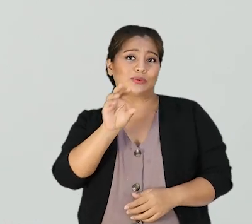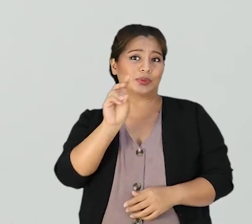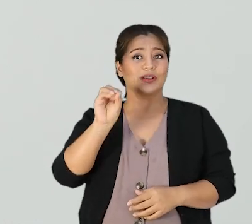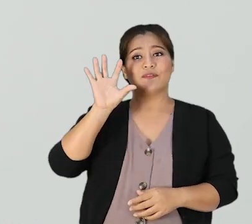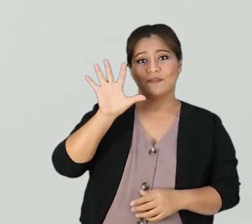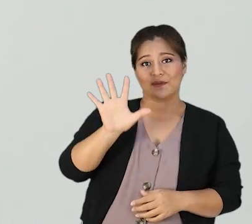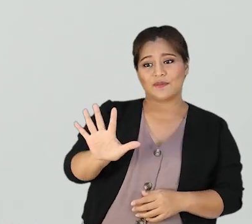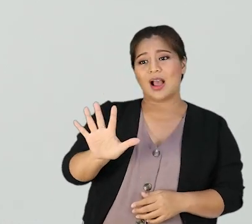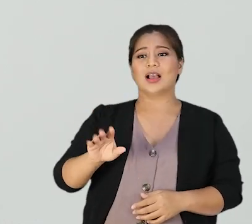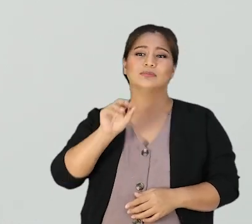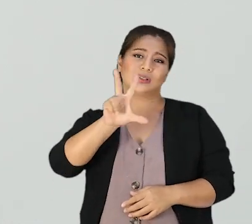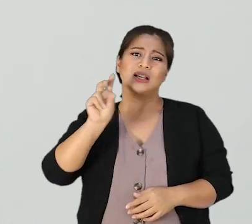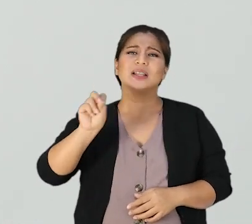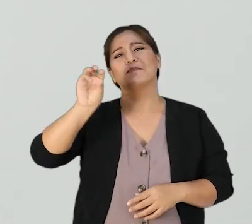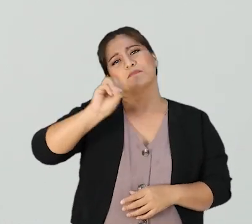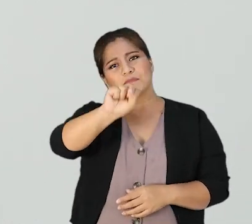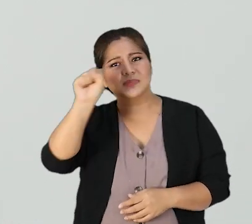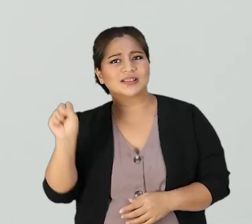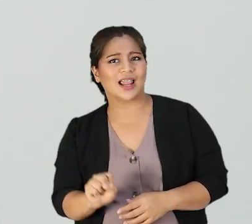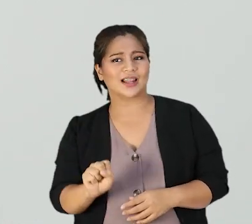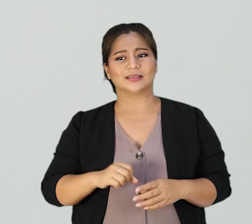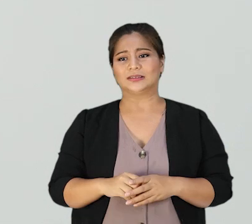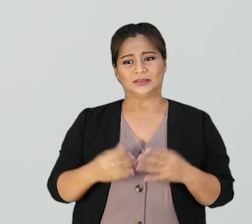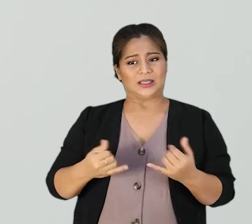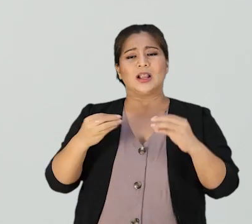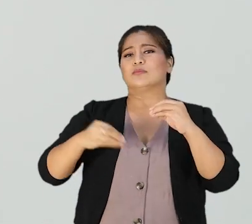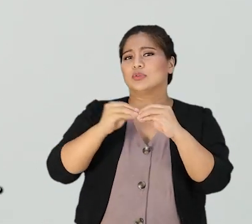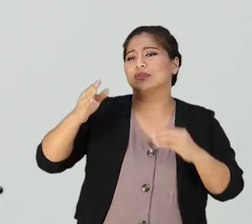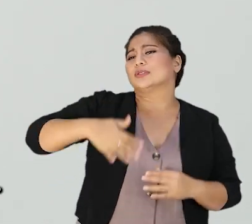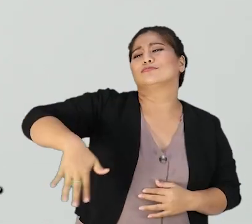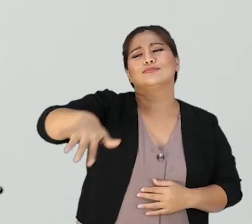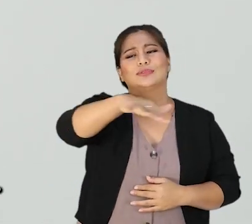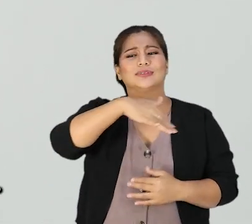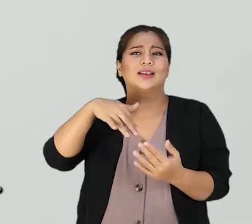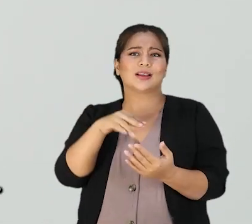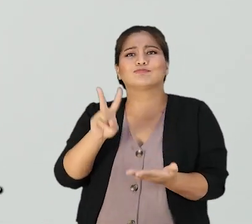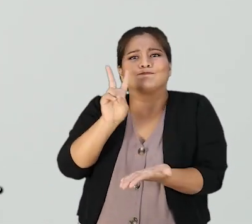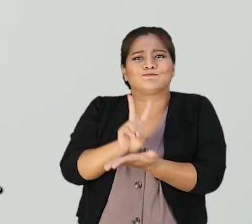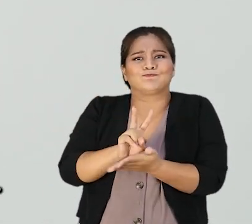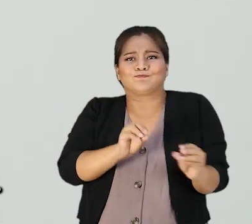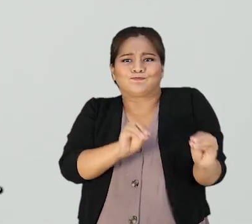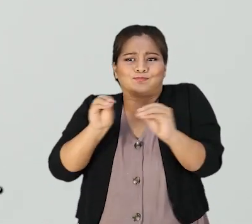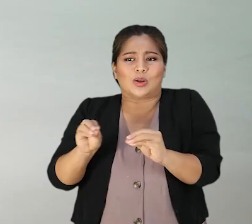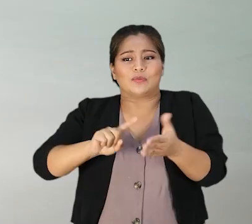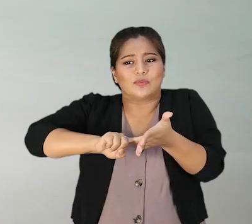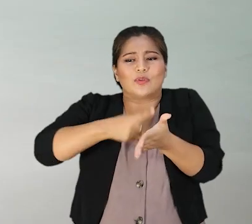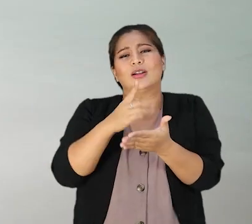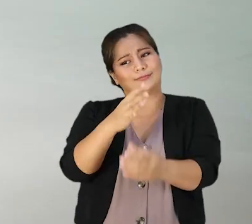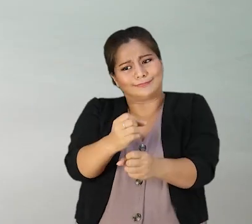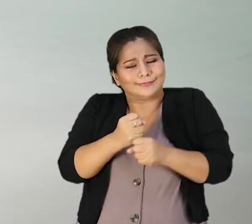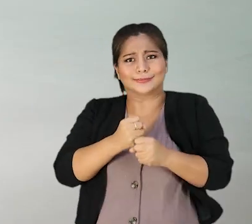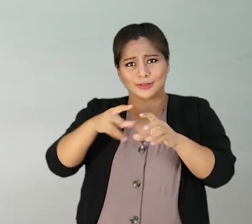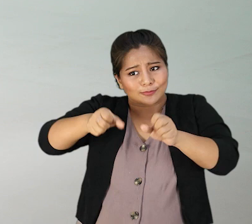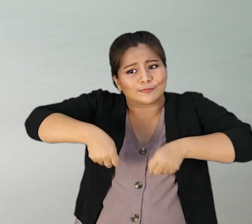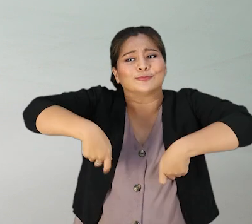by 2025 is to reach 25 to 30%. The business will gain much more than they might lose.